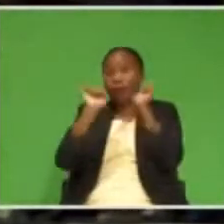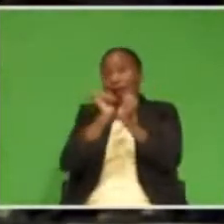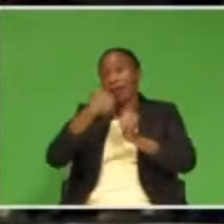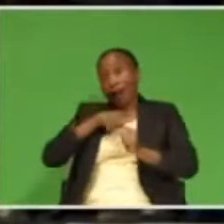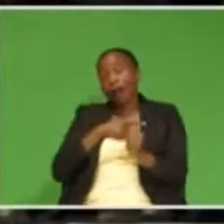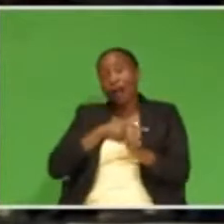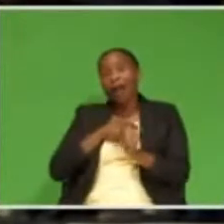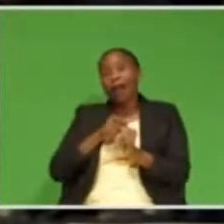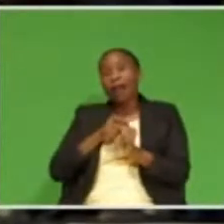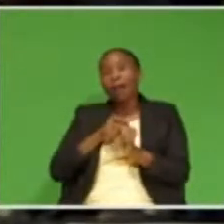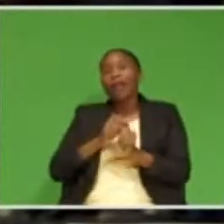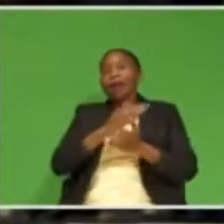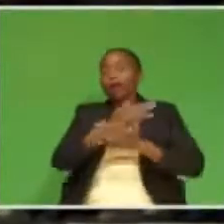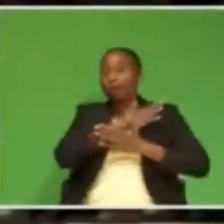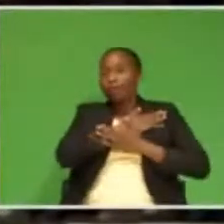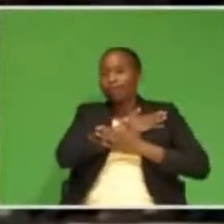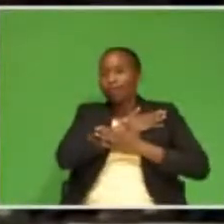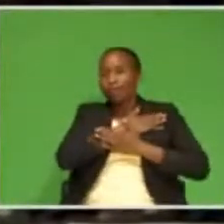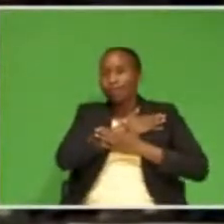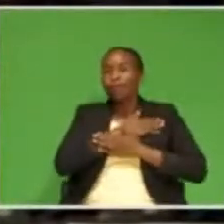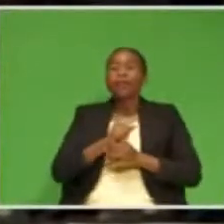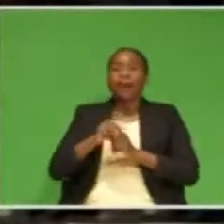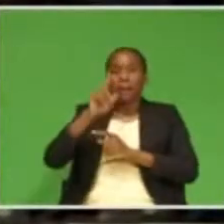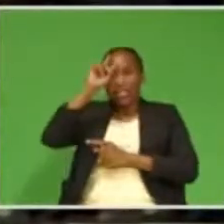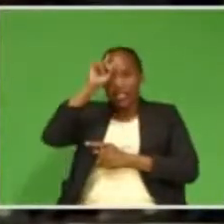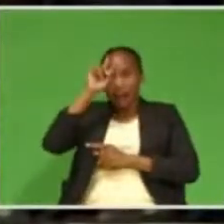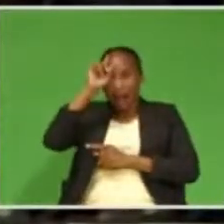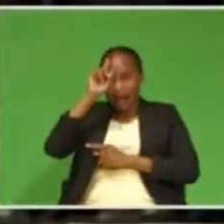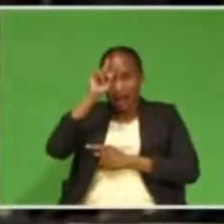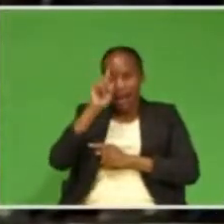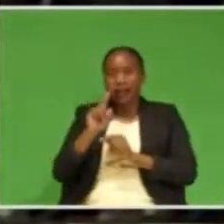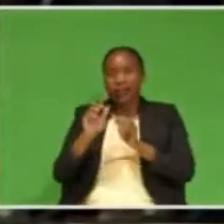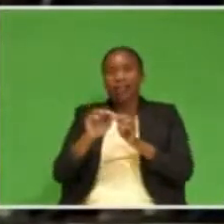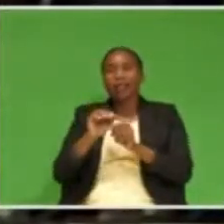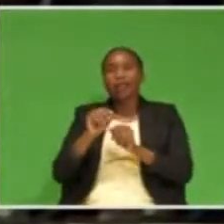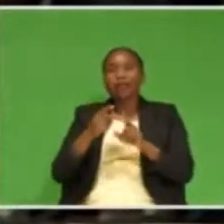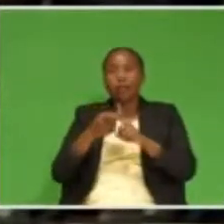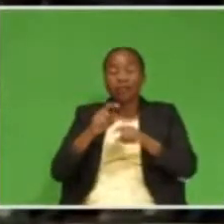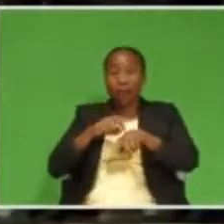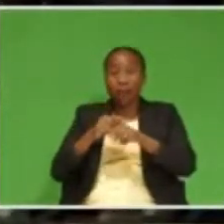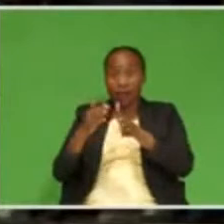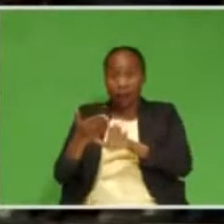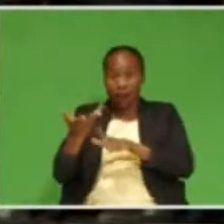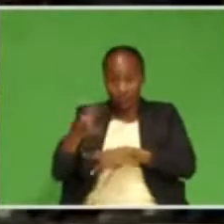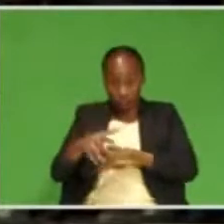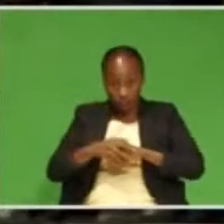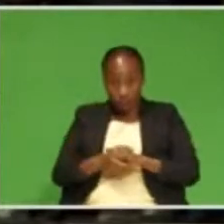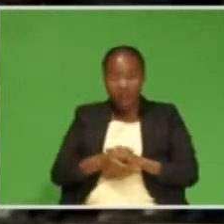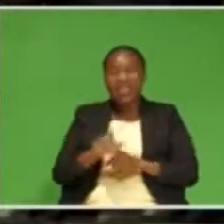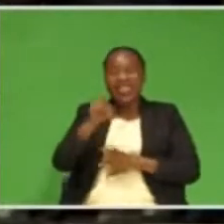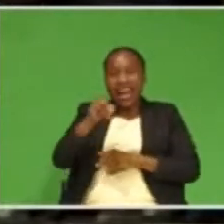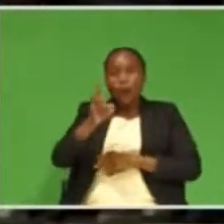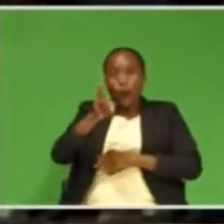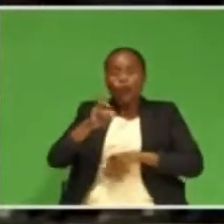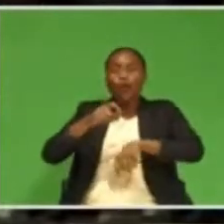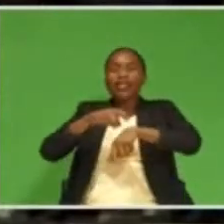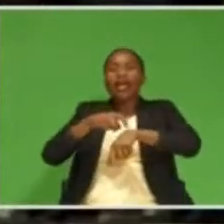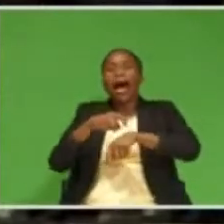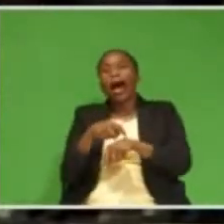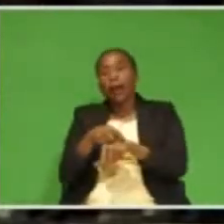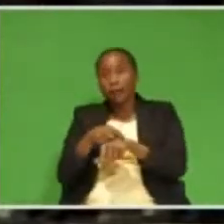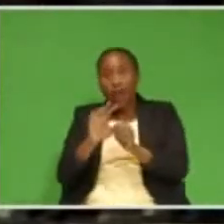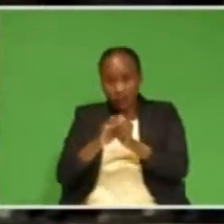our beloved Madiba. It will also be a period when,